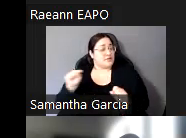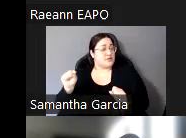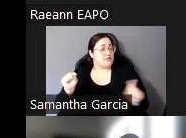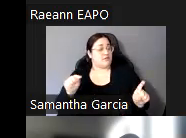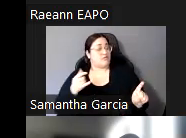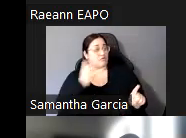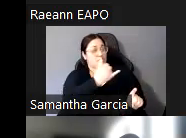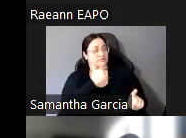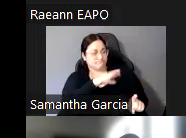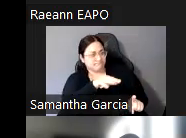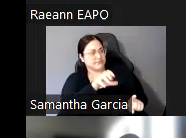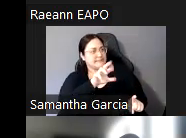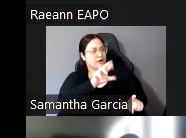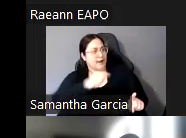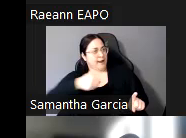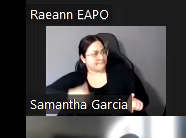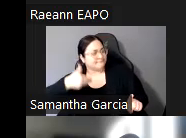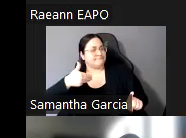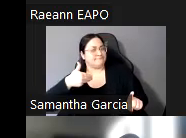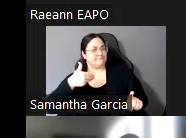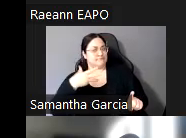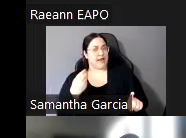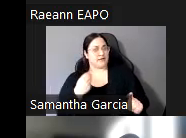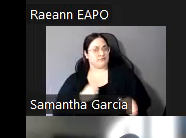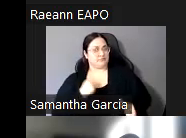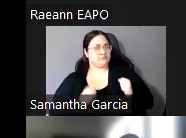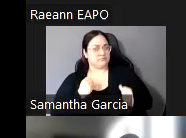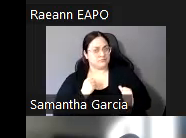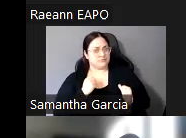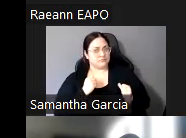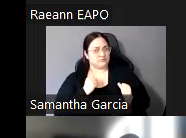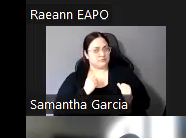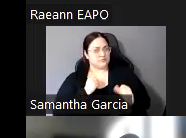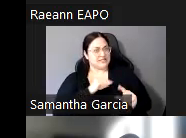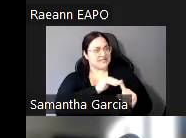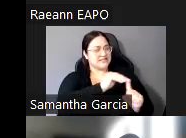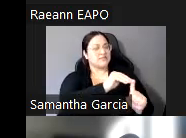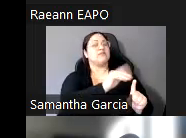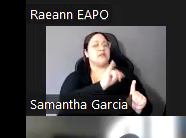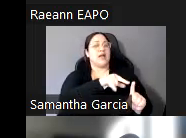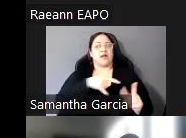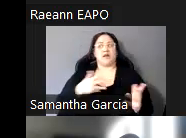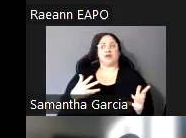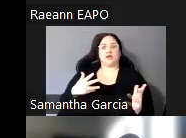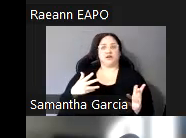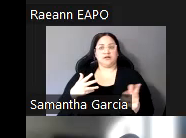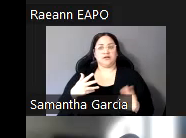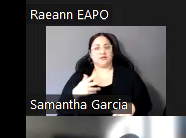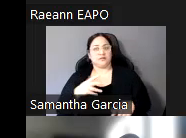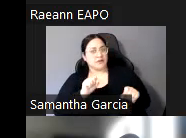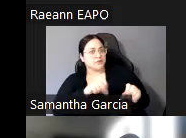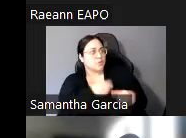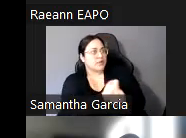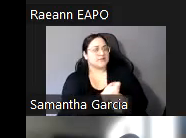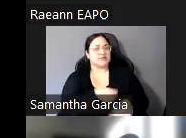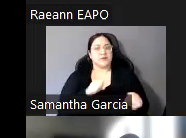try and intimidate you, making it seem like it's a government official calling you. That's the service scams. And then extortion scams, very